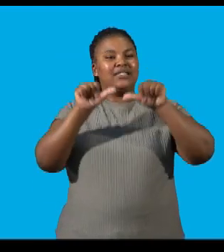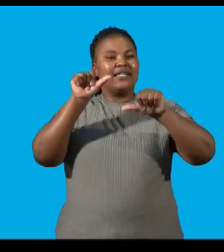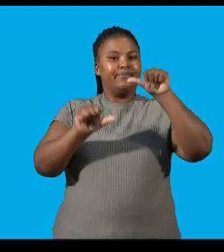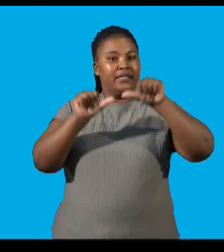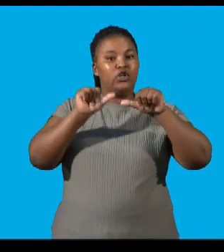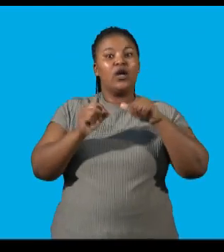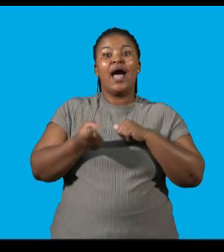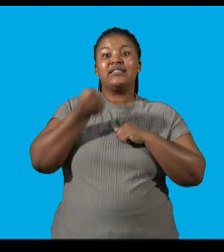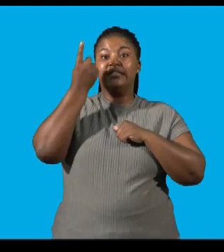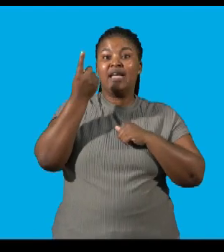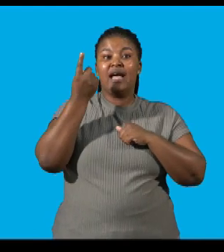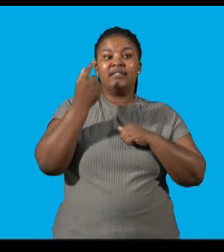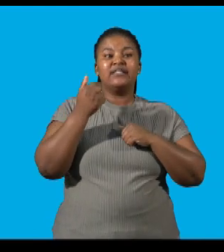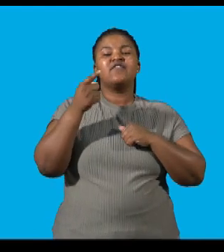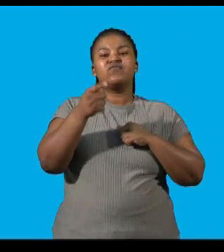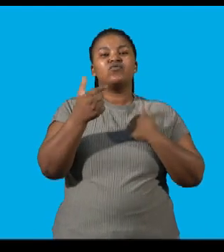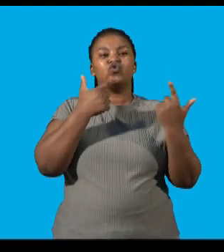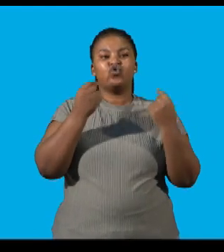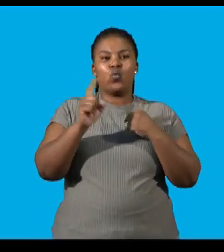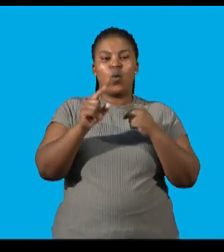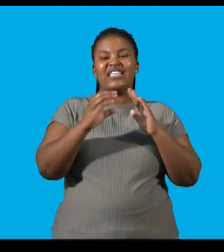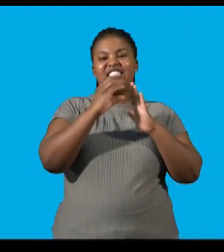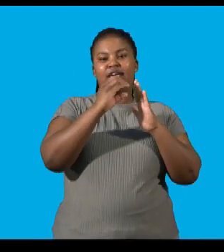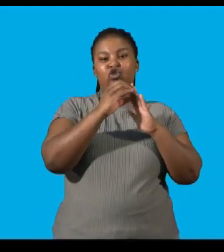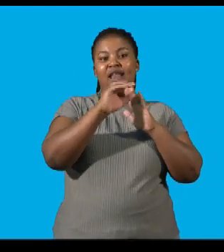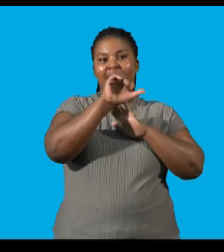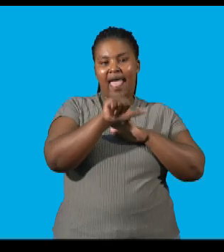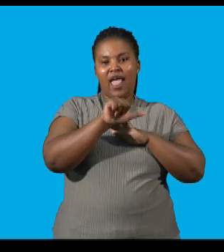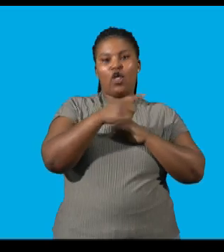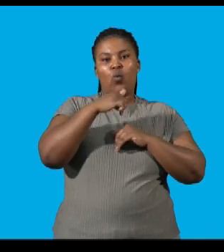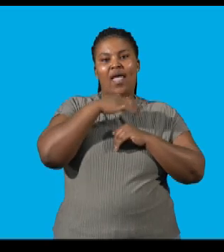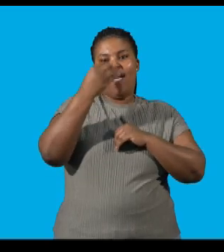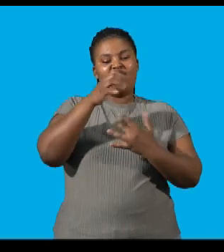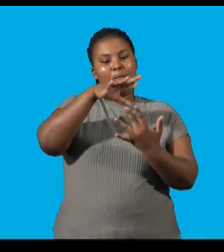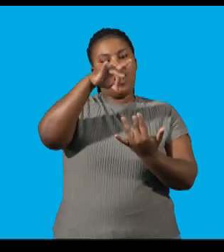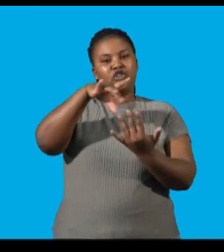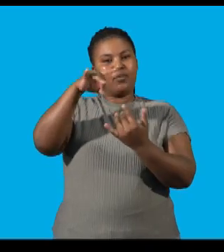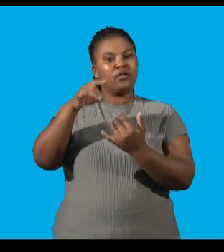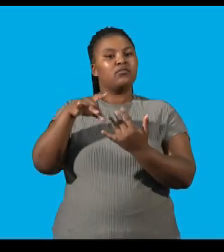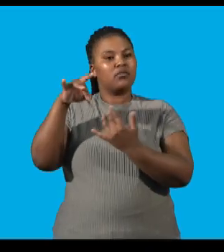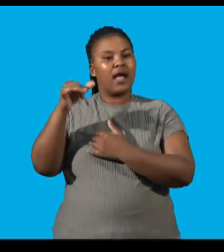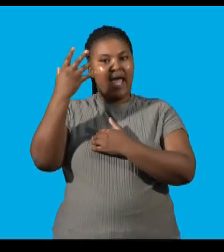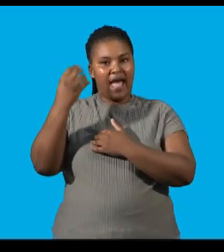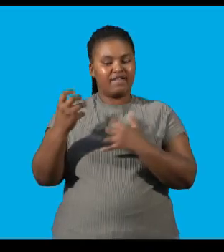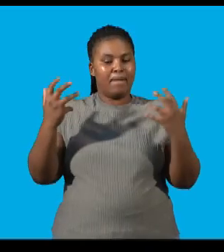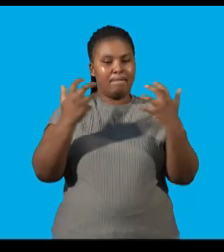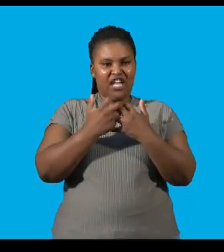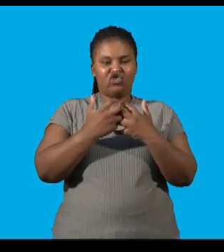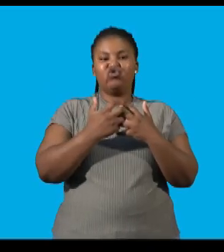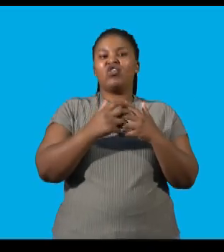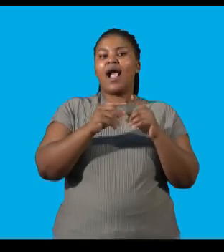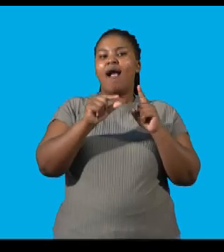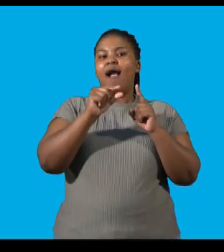our assessment of understanding of concepts are dealt with in section A, where we have multiple choice questions,